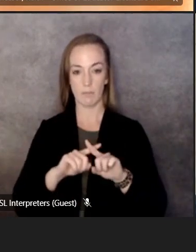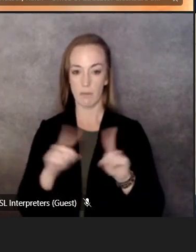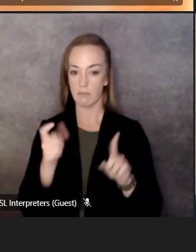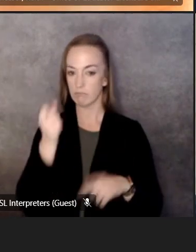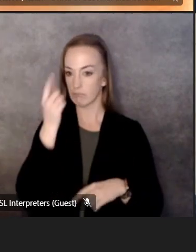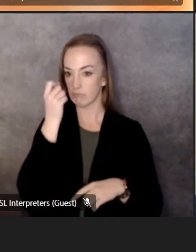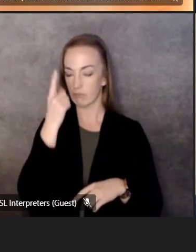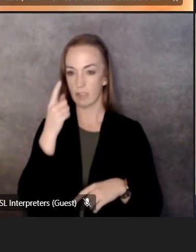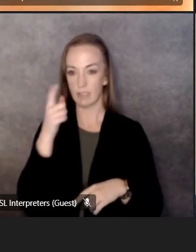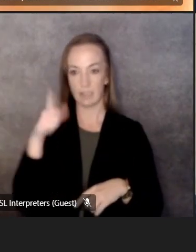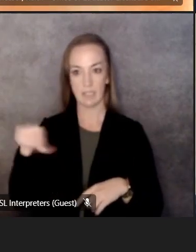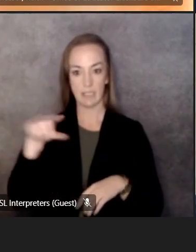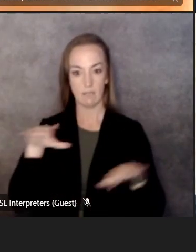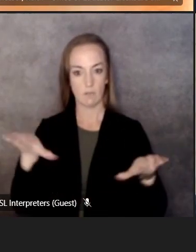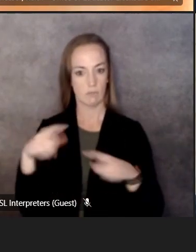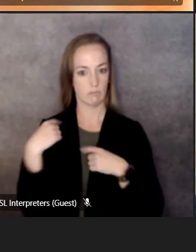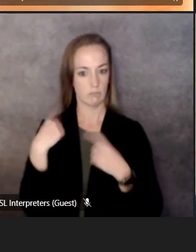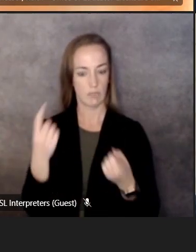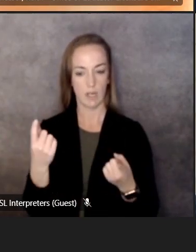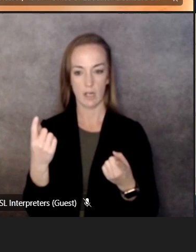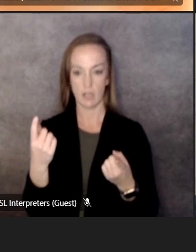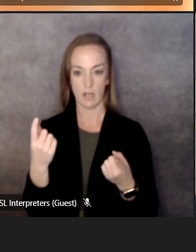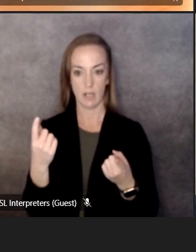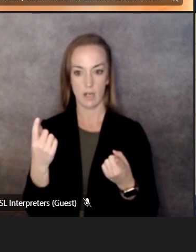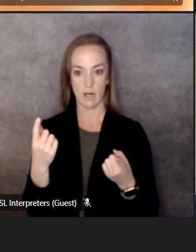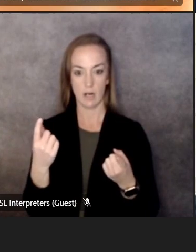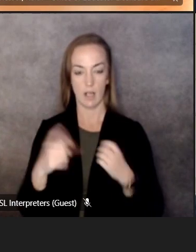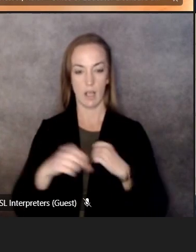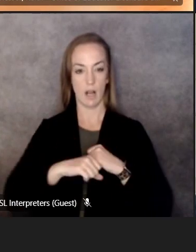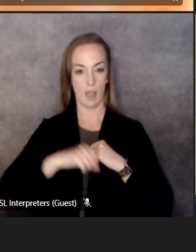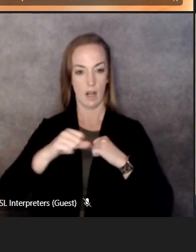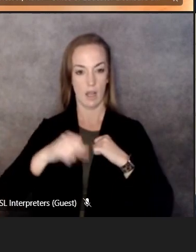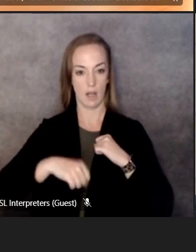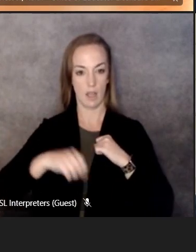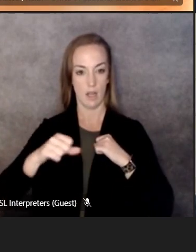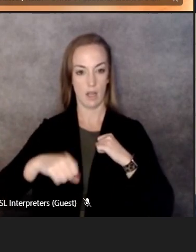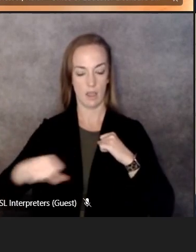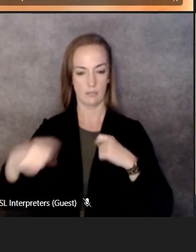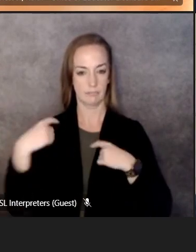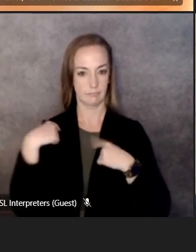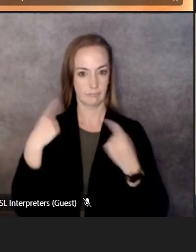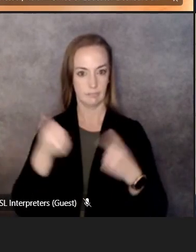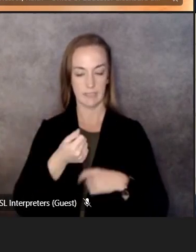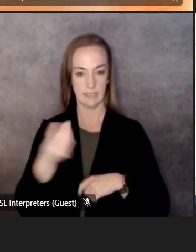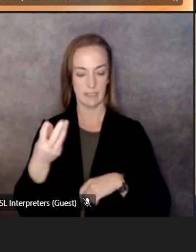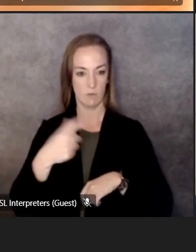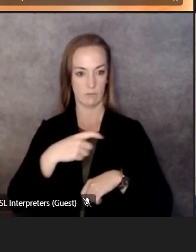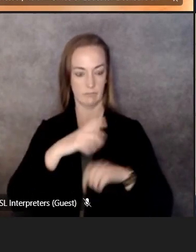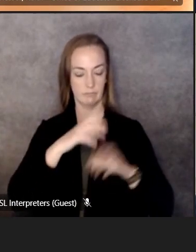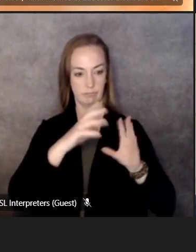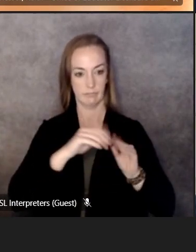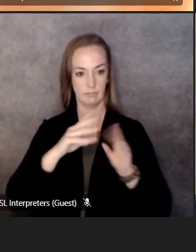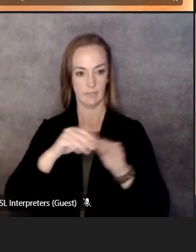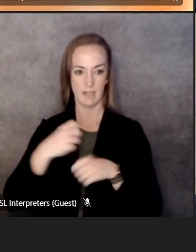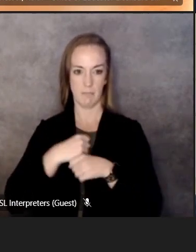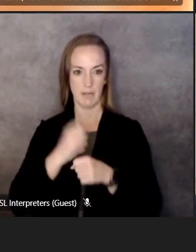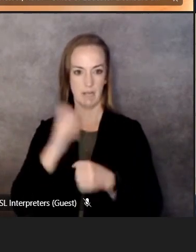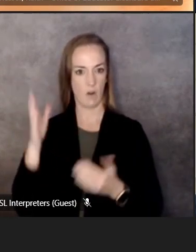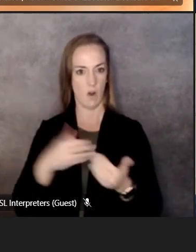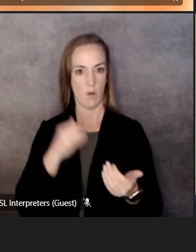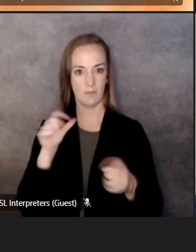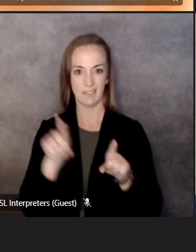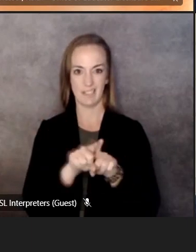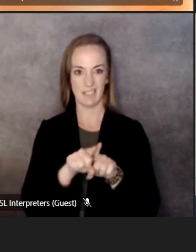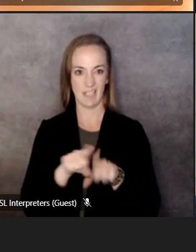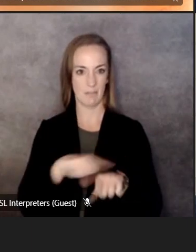have done is sort of string it out over a period of time to make it almost the same length as a